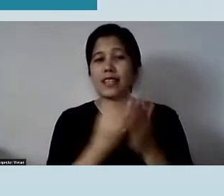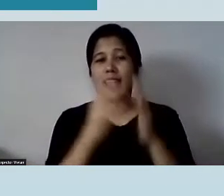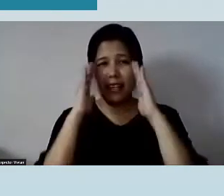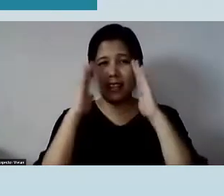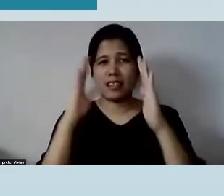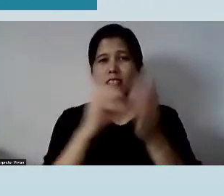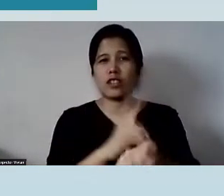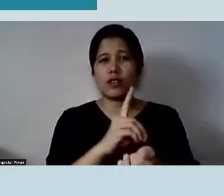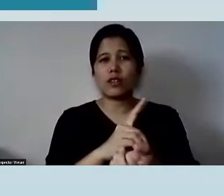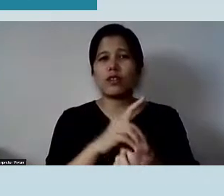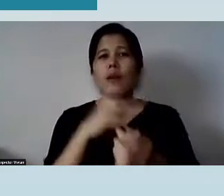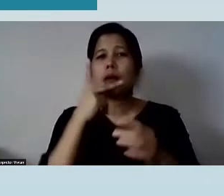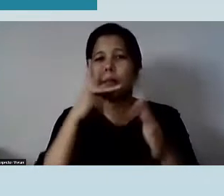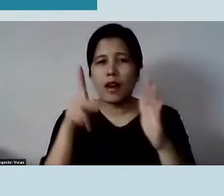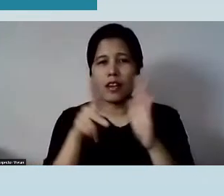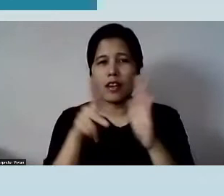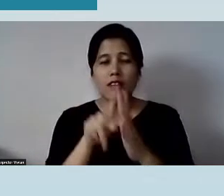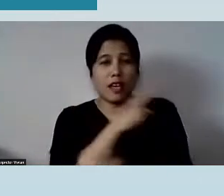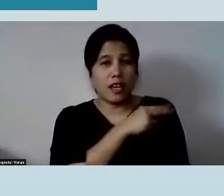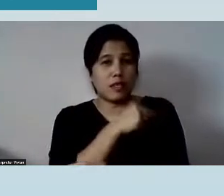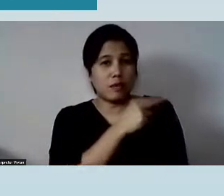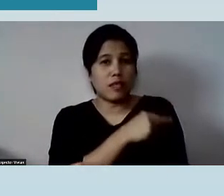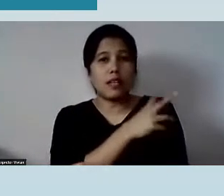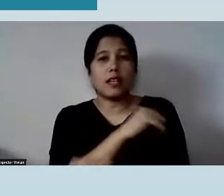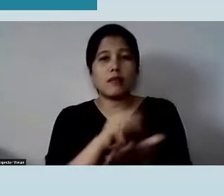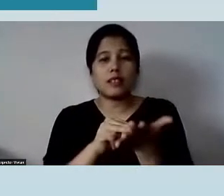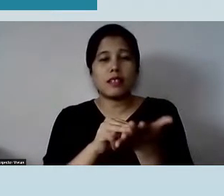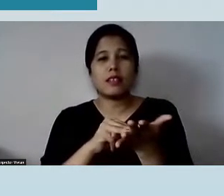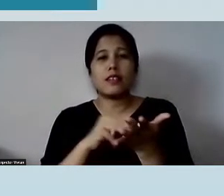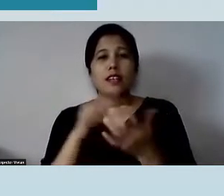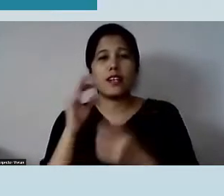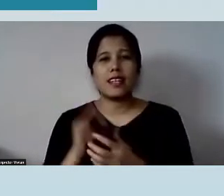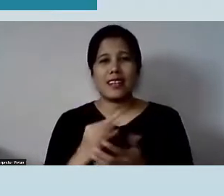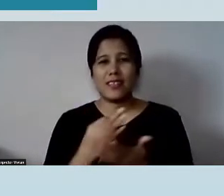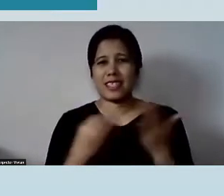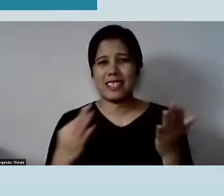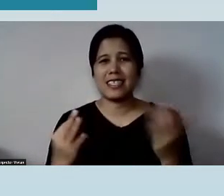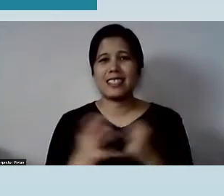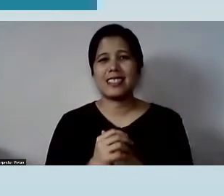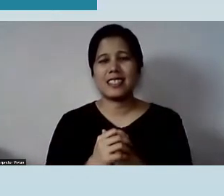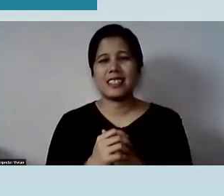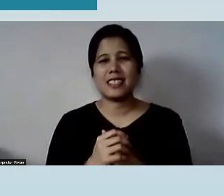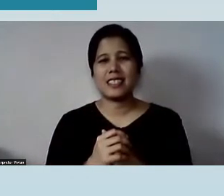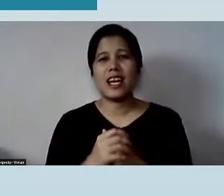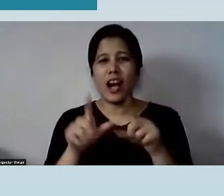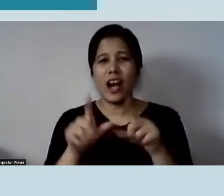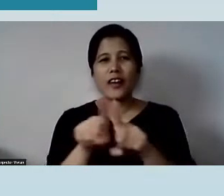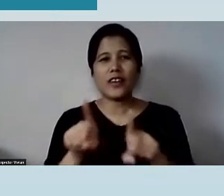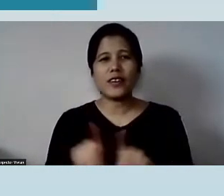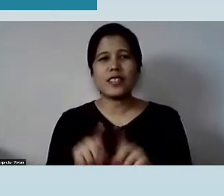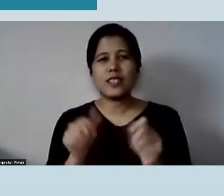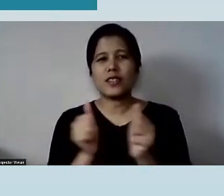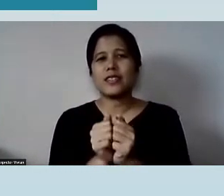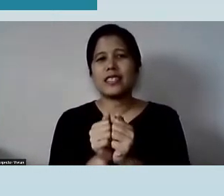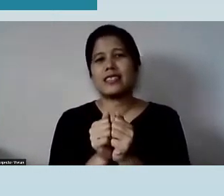medical facilities. Yan. Si Dr. Francis, pwede po magbigay dito 20%